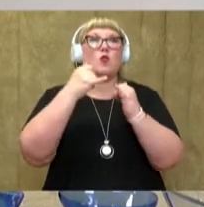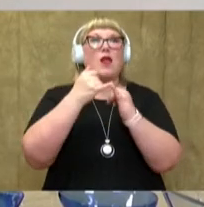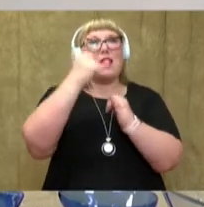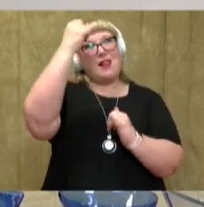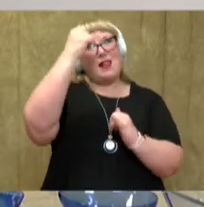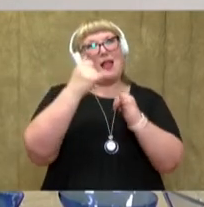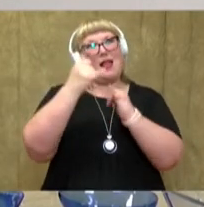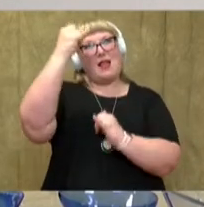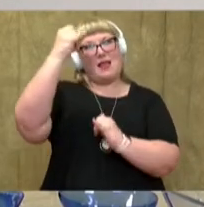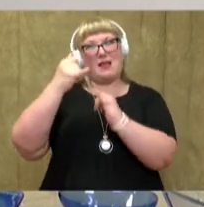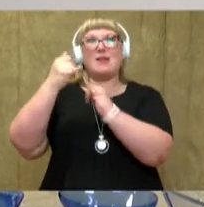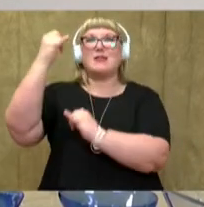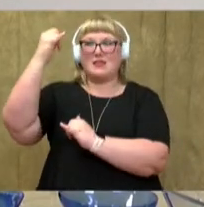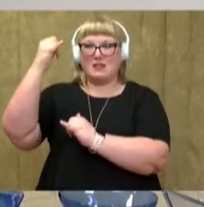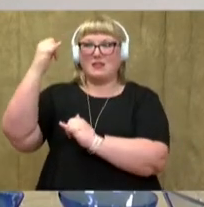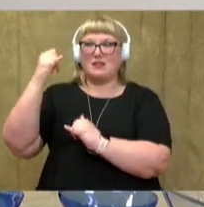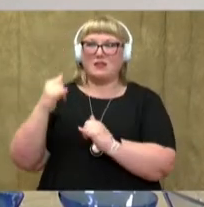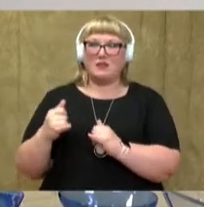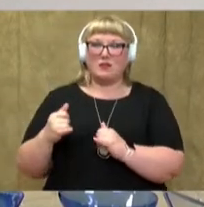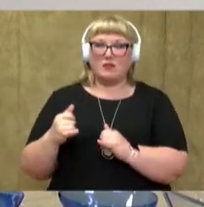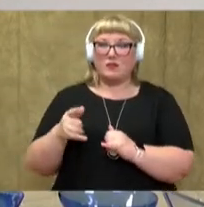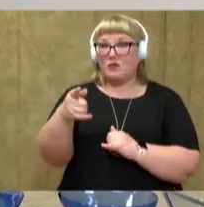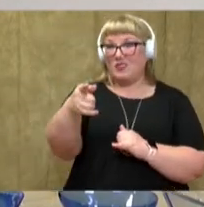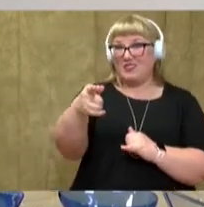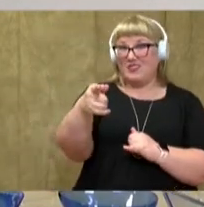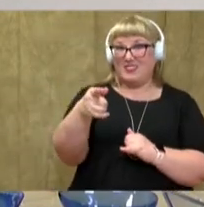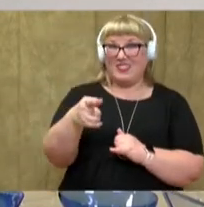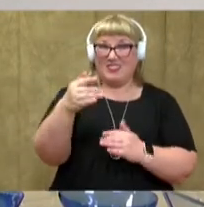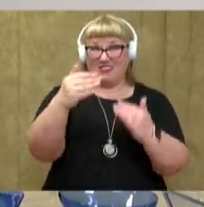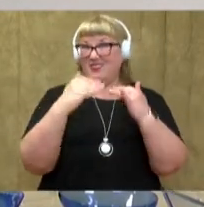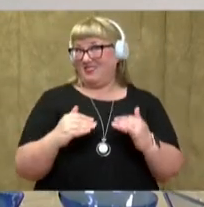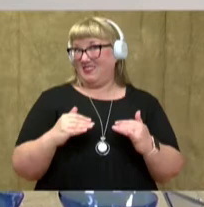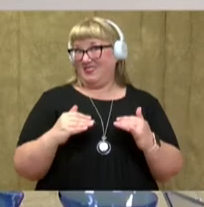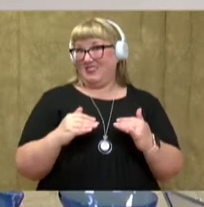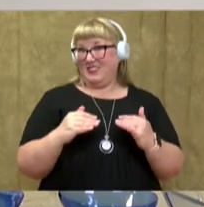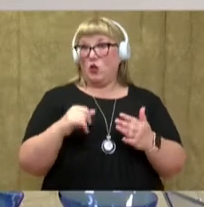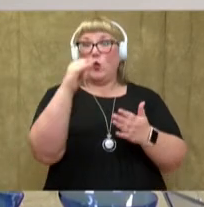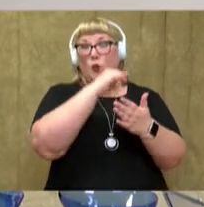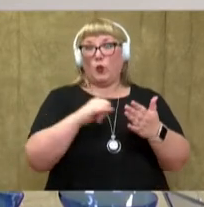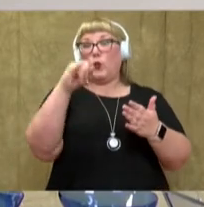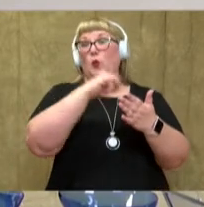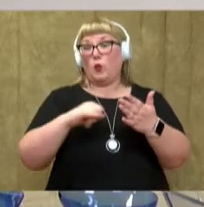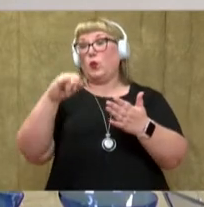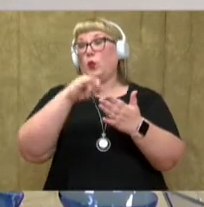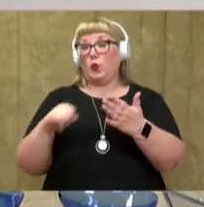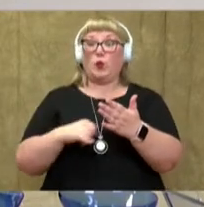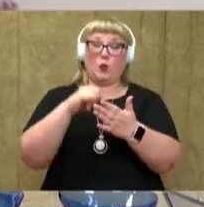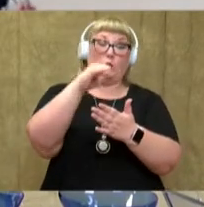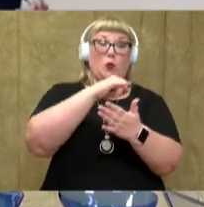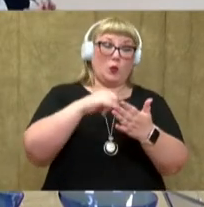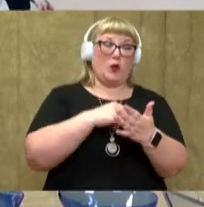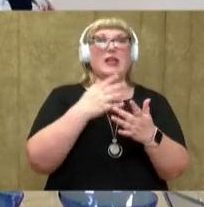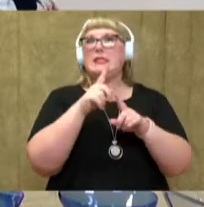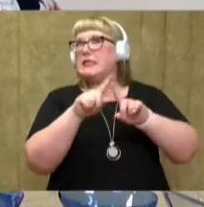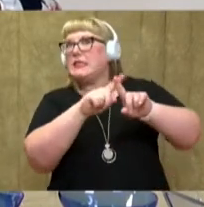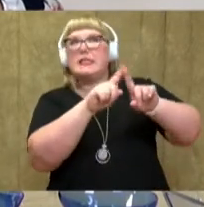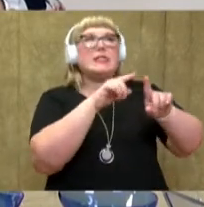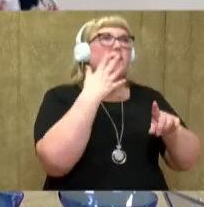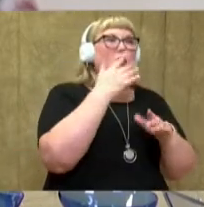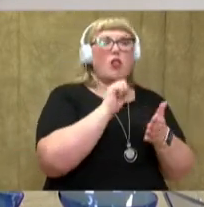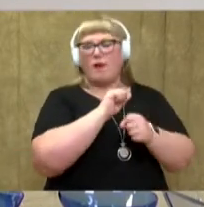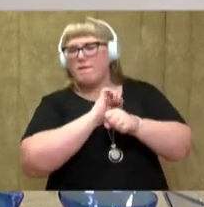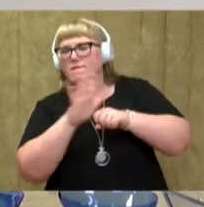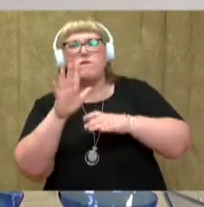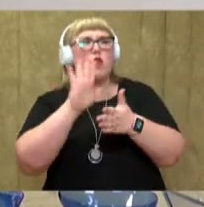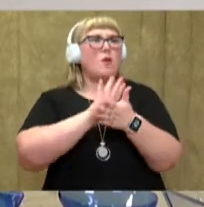and stripes. Right here, I just had fun just making swirls and using all different colors and just filling up the